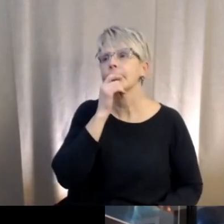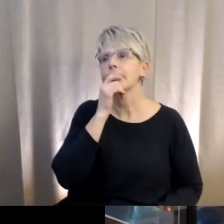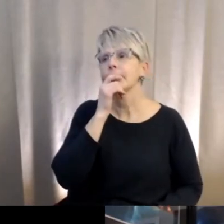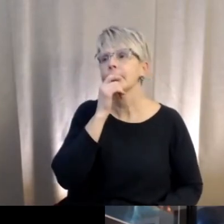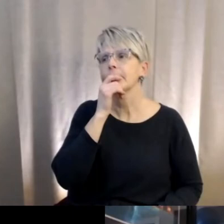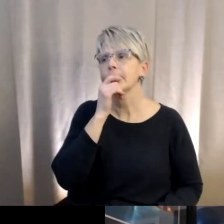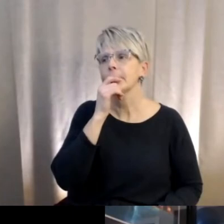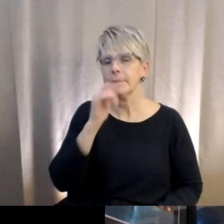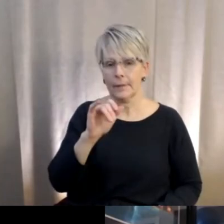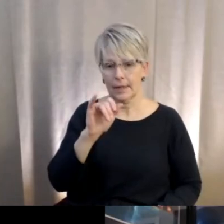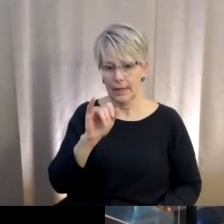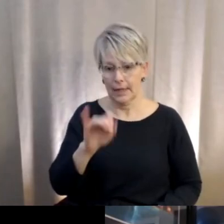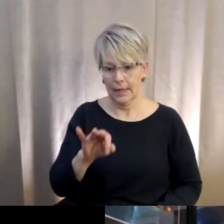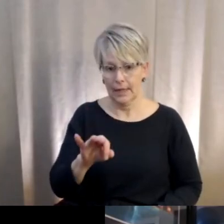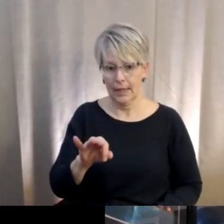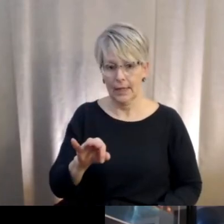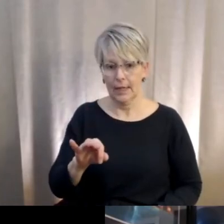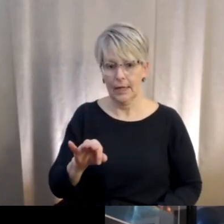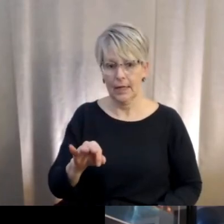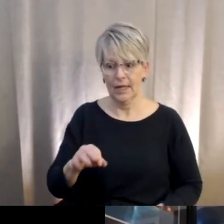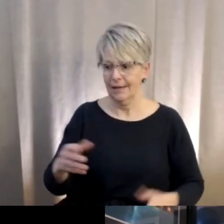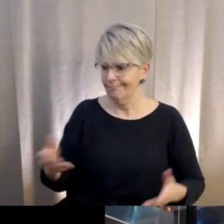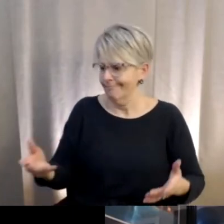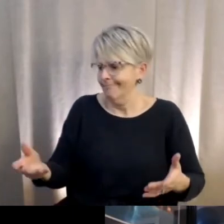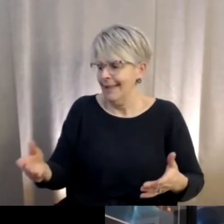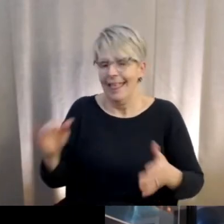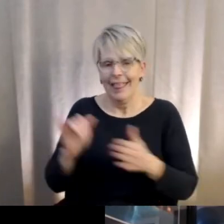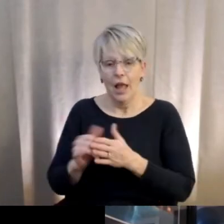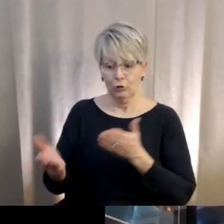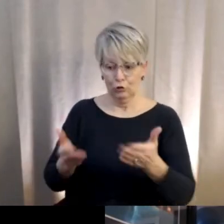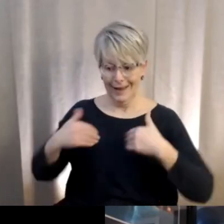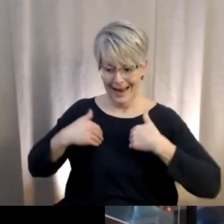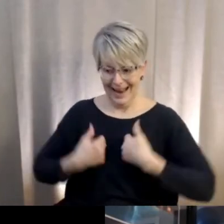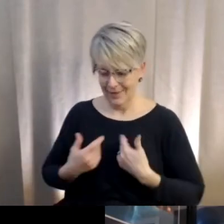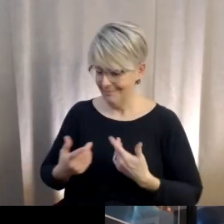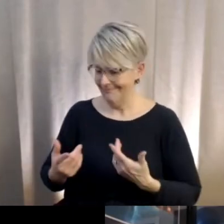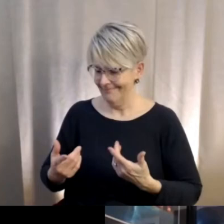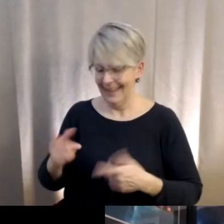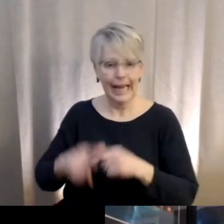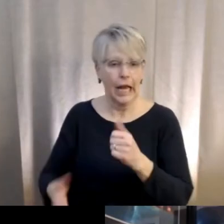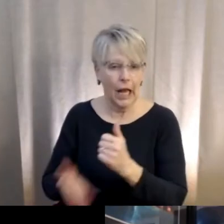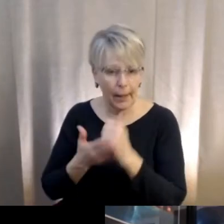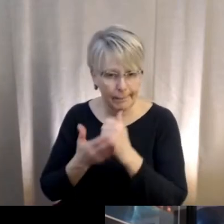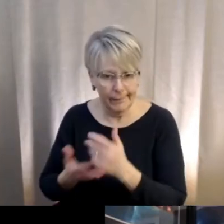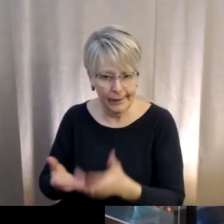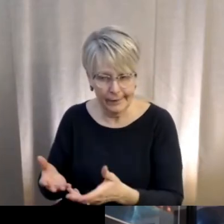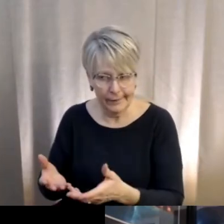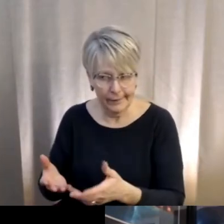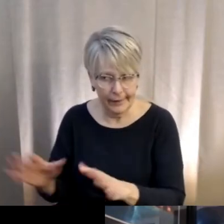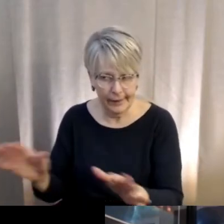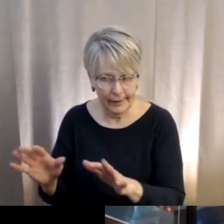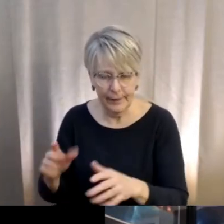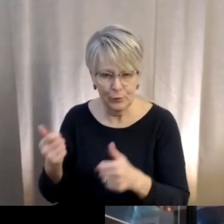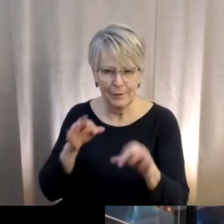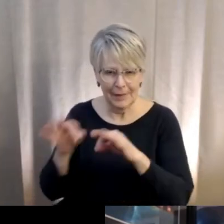interaction with a service animal is sort of unavoidable? And I mean that, like, I've had it happen a number of times, and I know